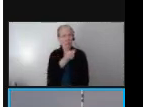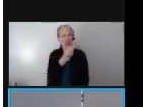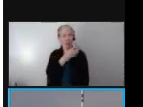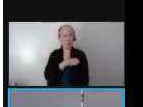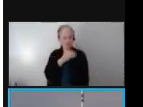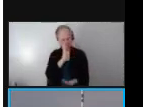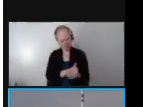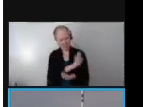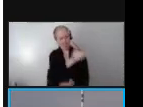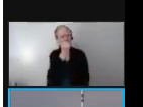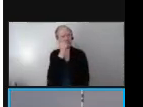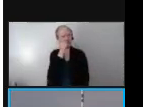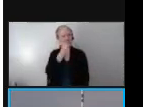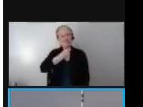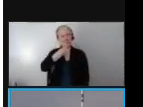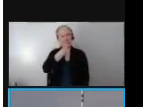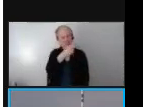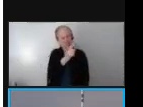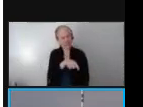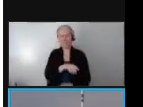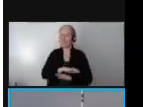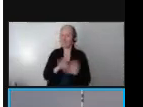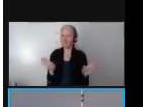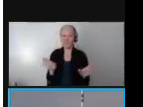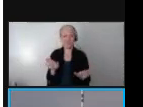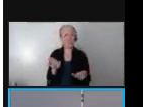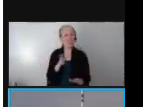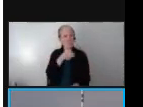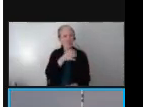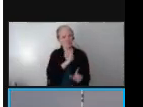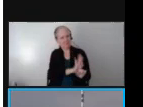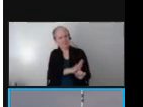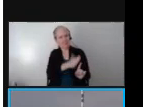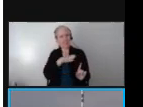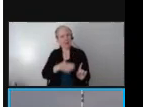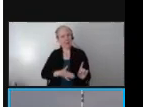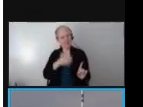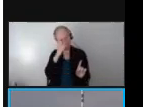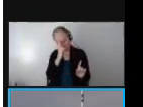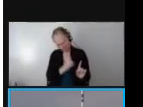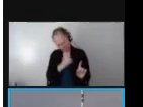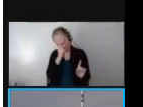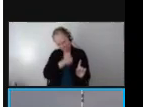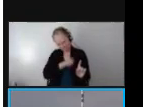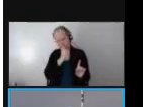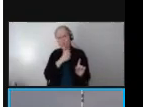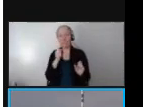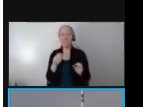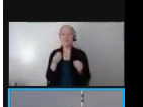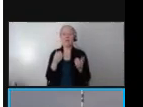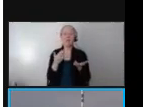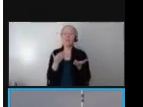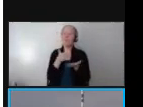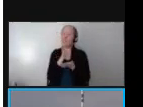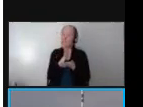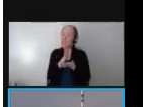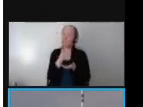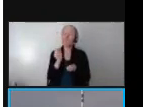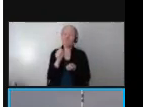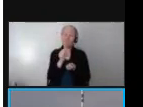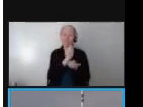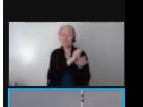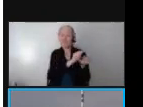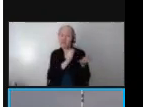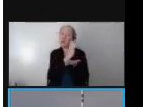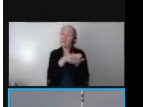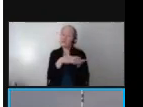what to do one way or the other. It is your body. And so we have, varying percentage of women astronauts who choose to suppress their